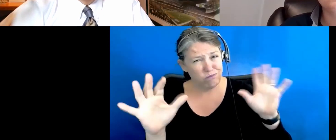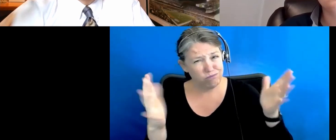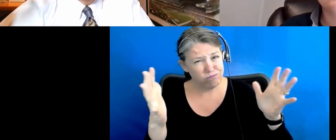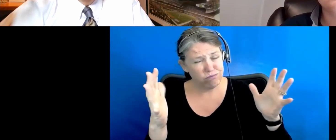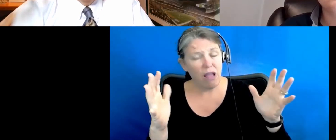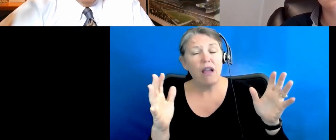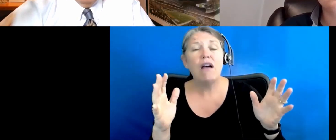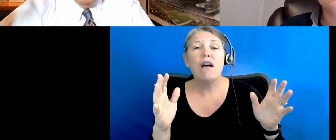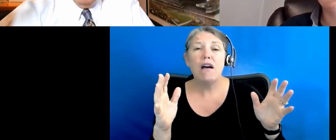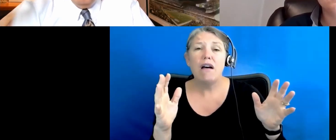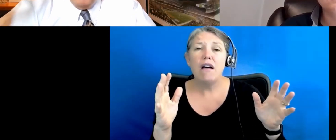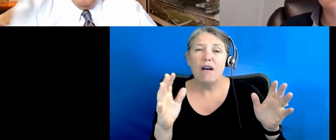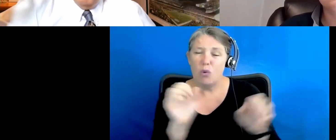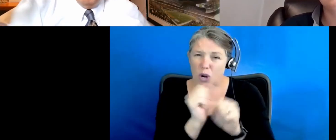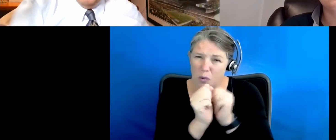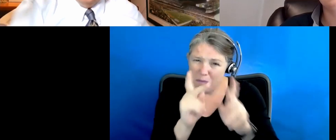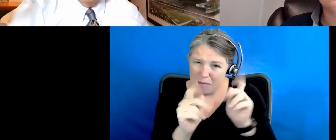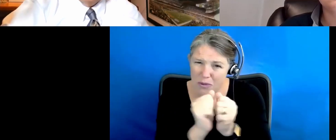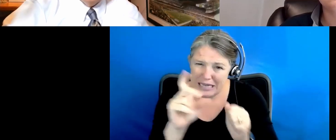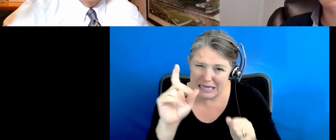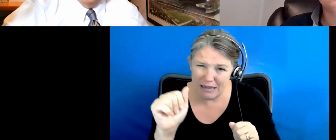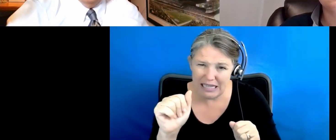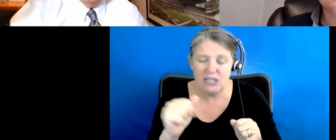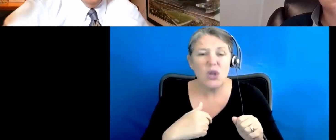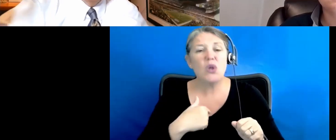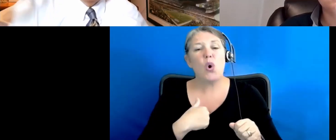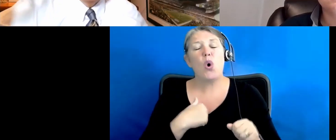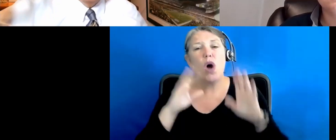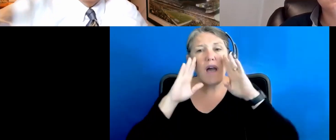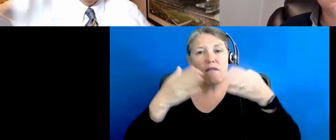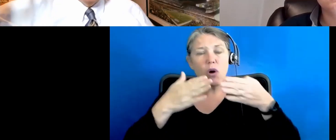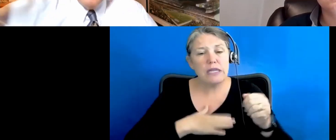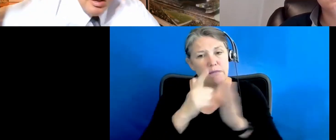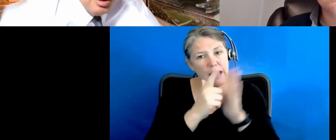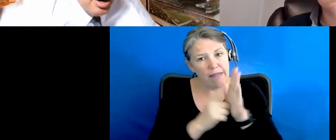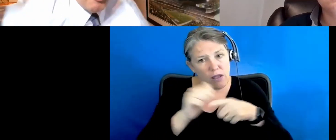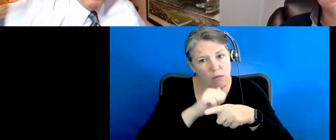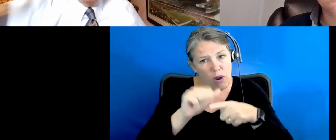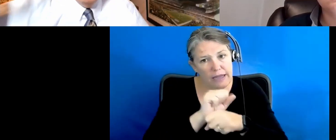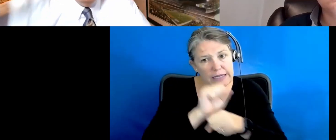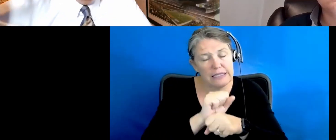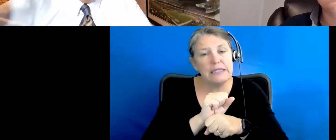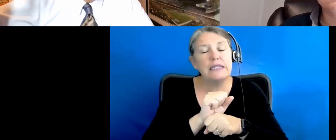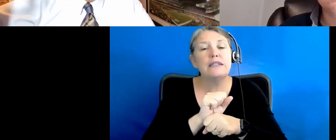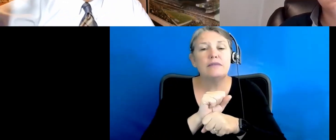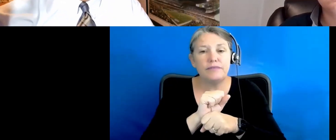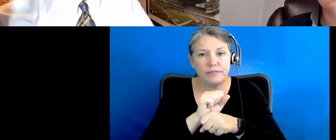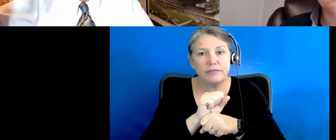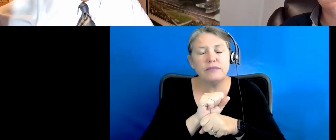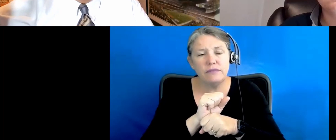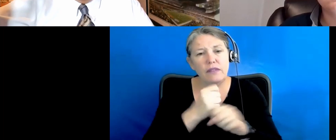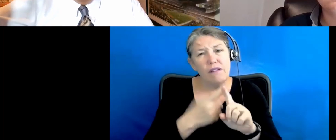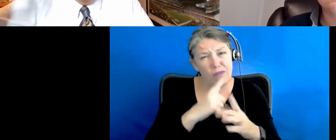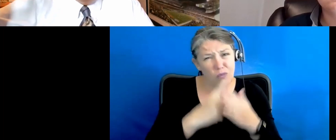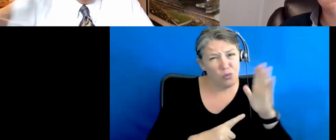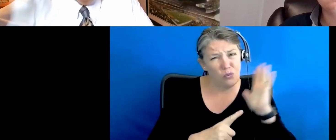with disabilities. And so I focused my legal practice from what was